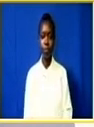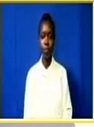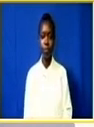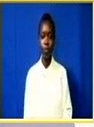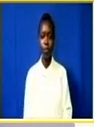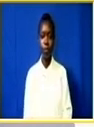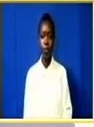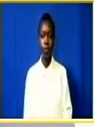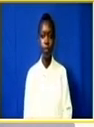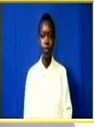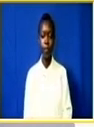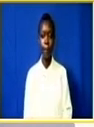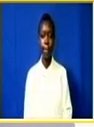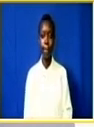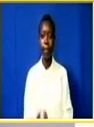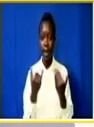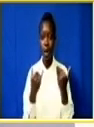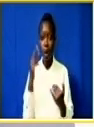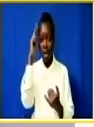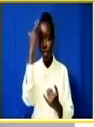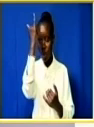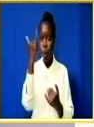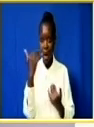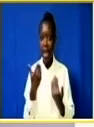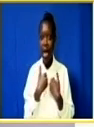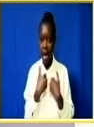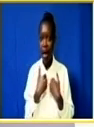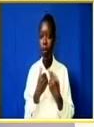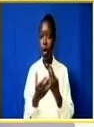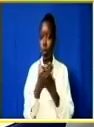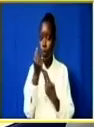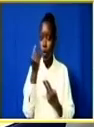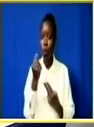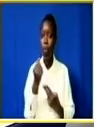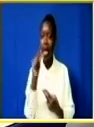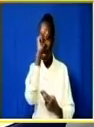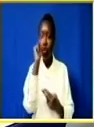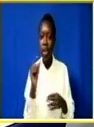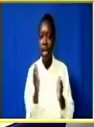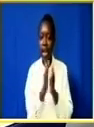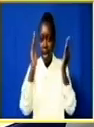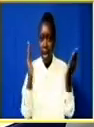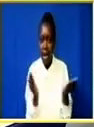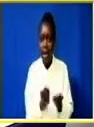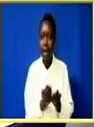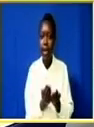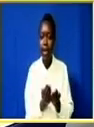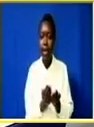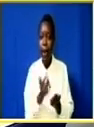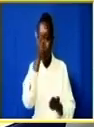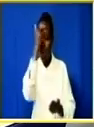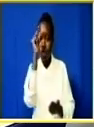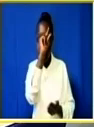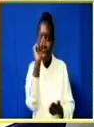erosion. So, the reason why we're putting this together is because real erosion leads to gully erosion. Yes. So if we prevent